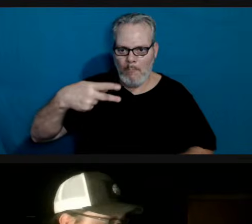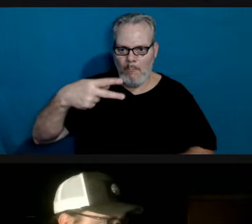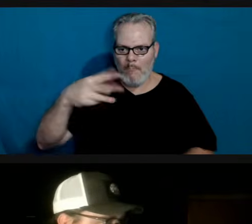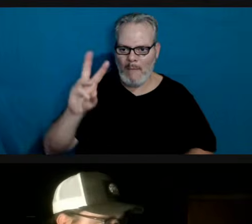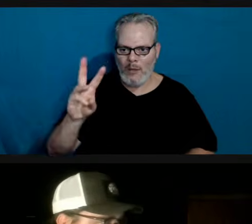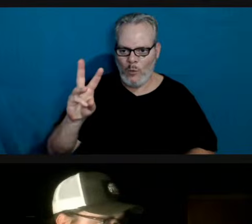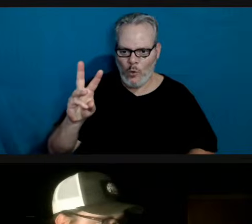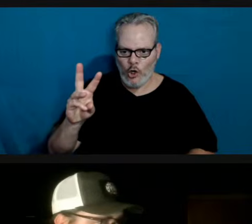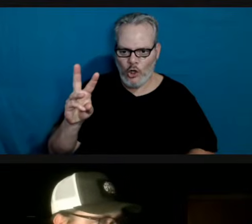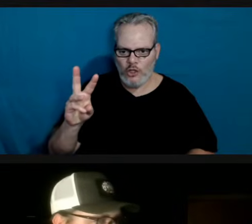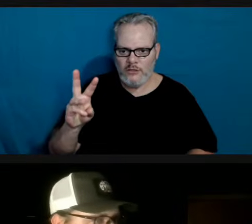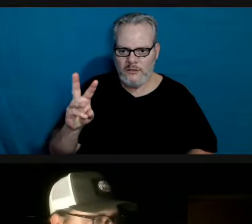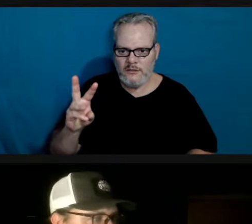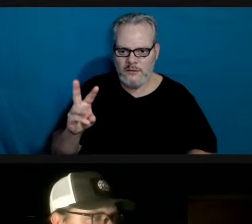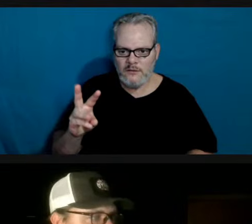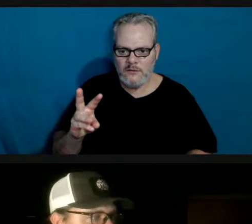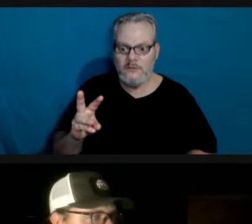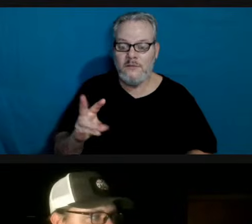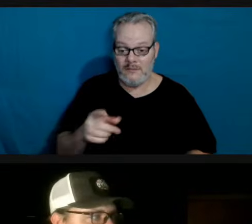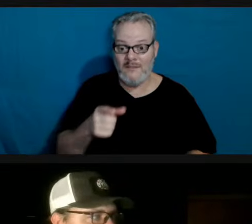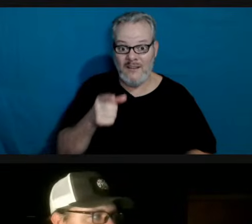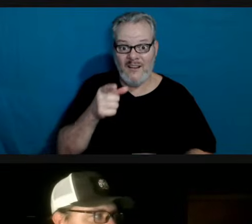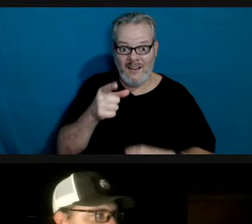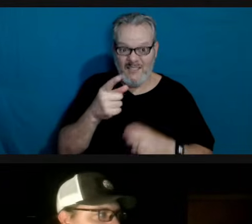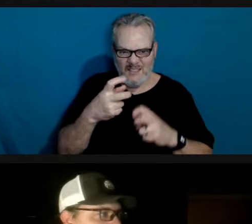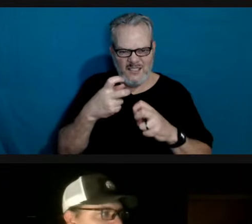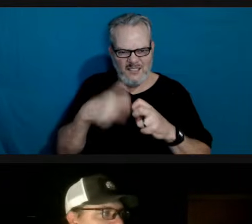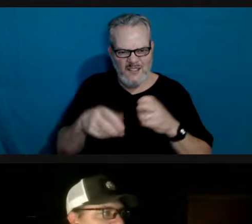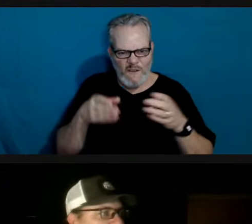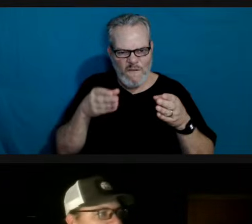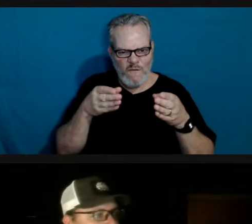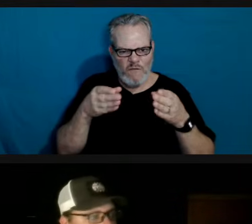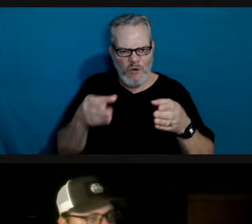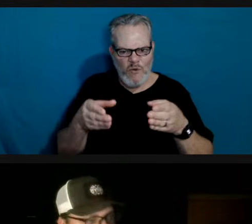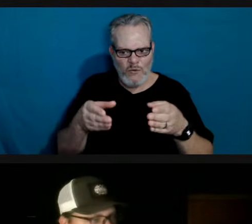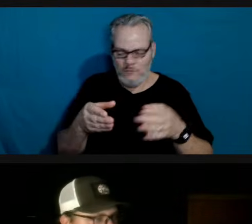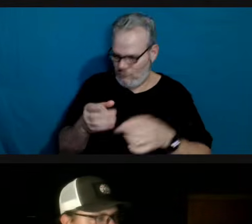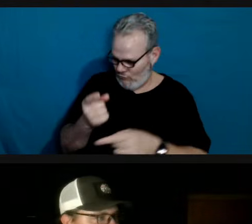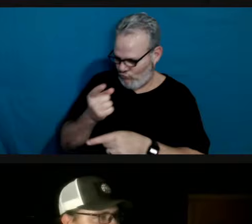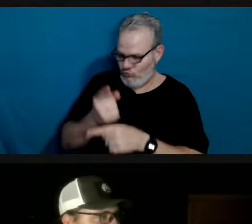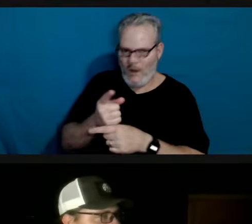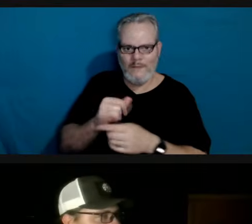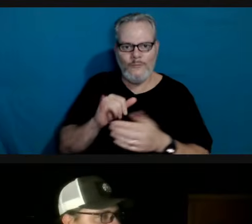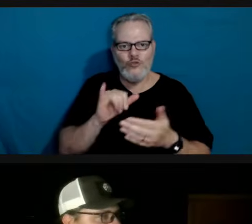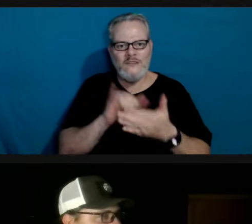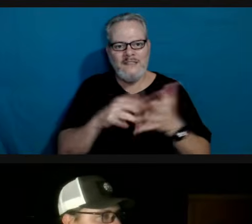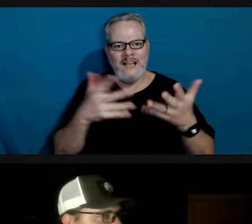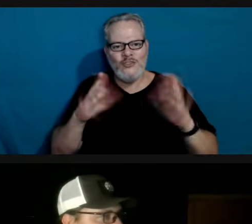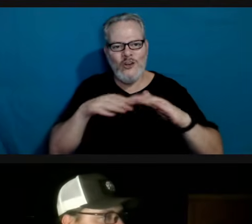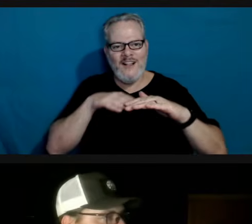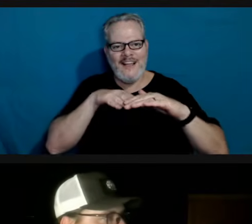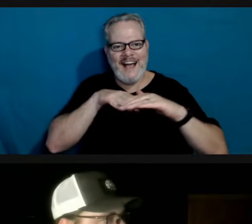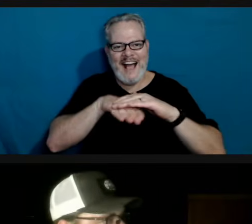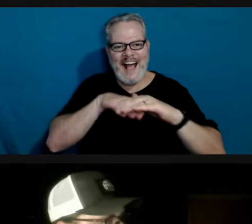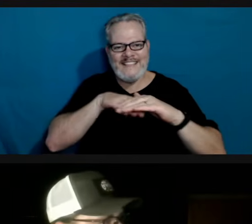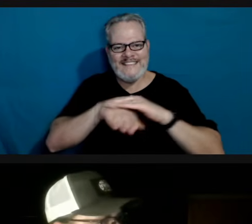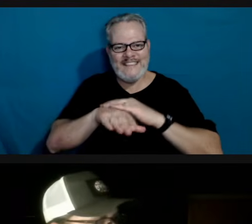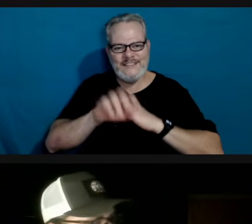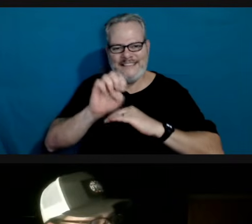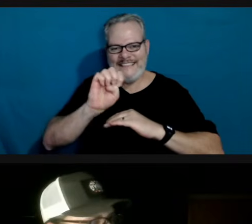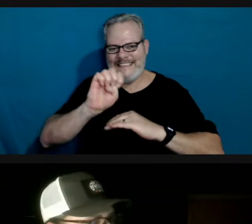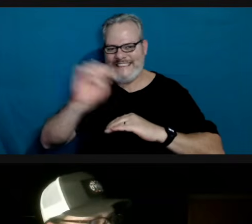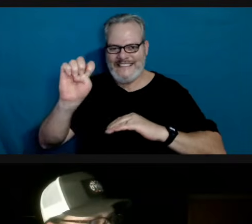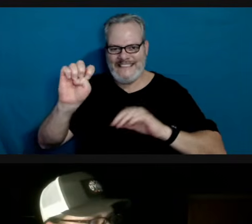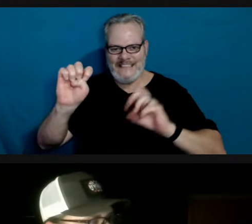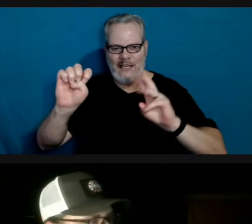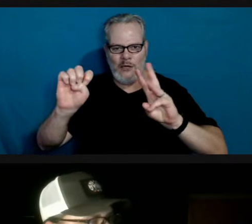wrong button. Yeah, and that's a tough road too, because that's access to east side, west side of the island right